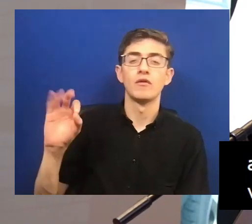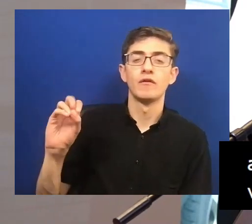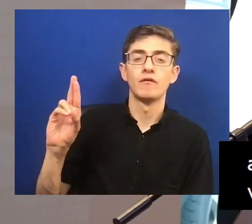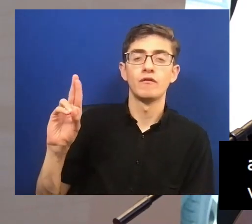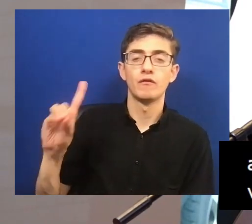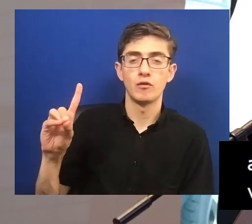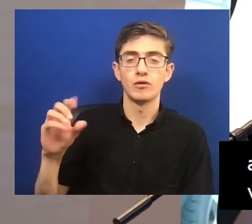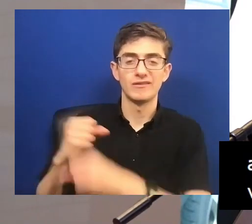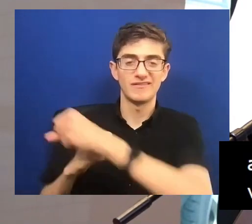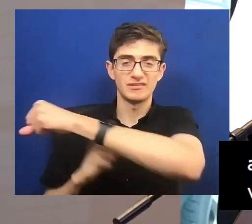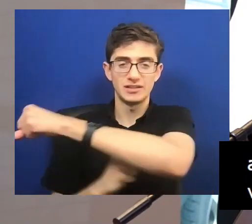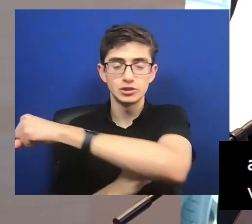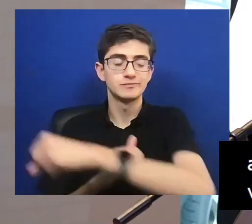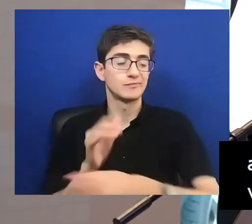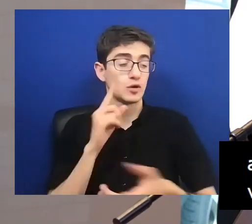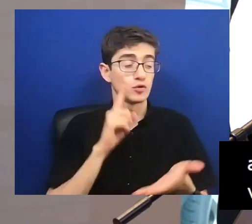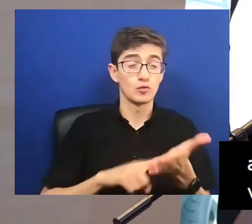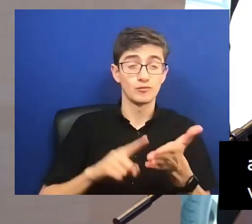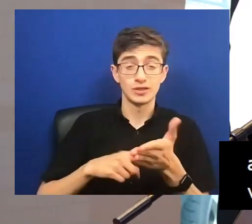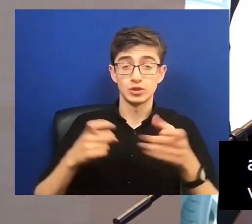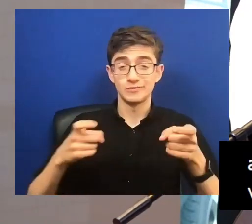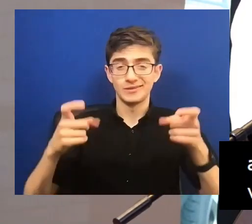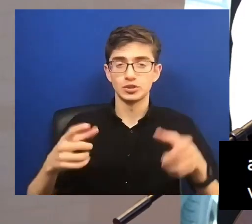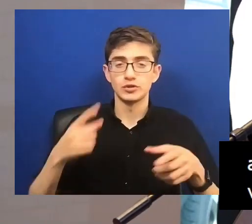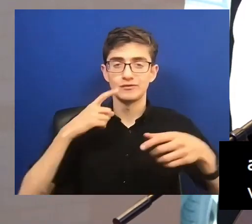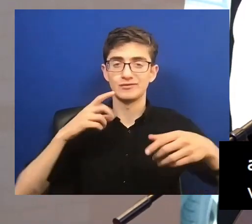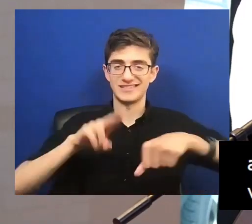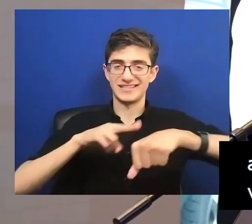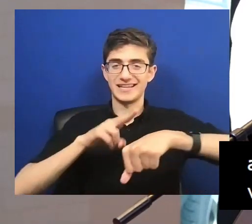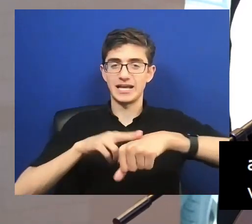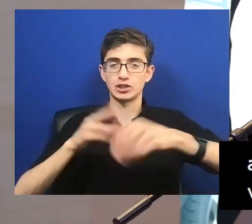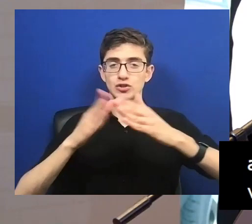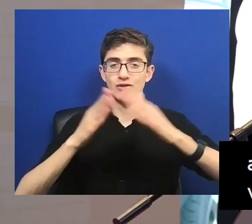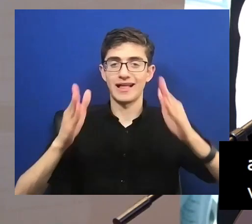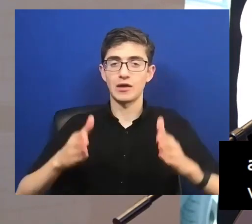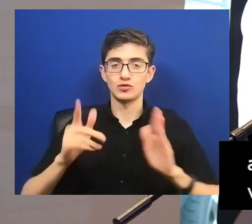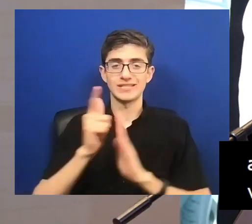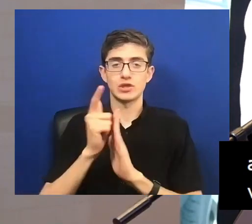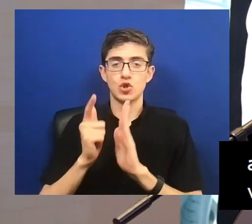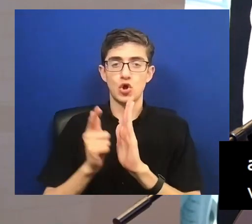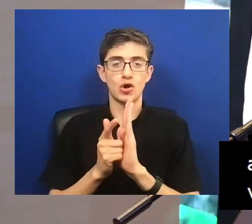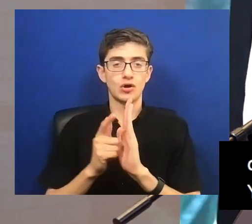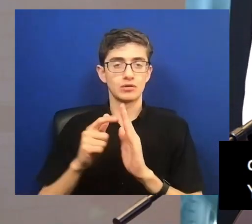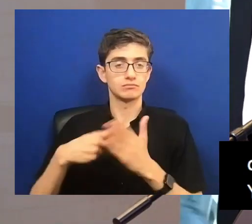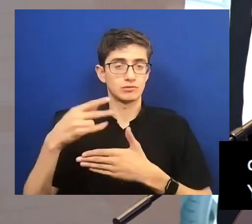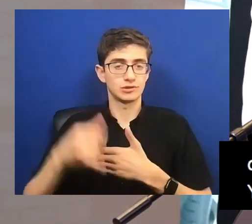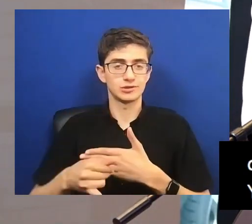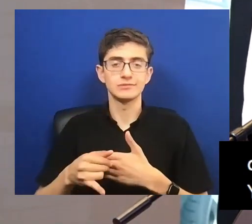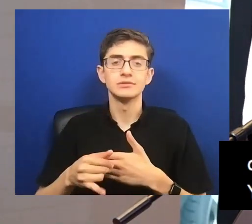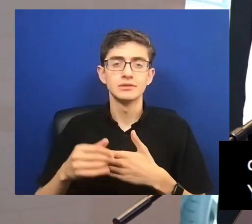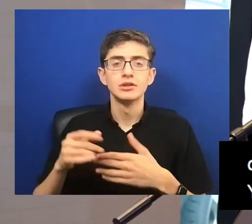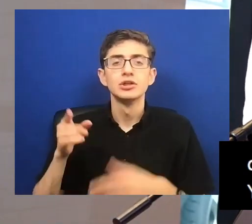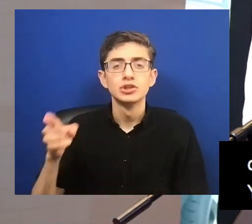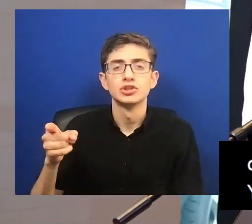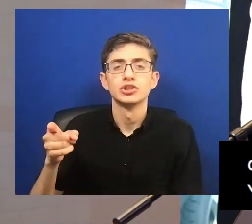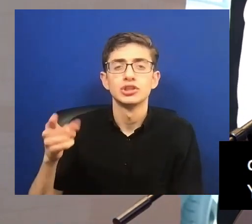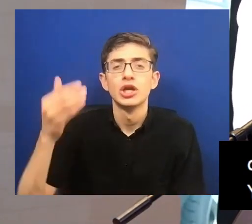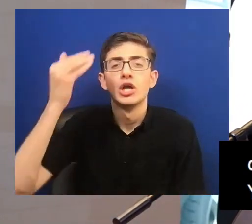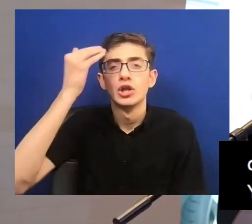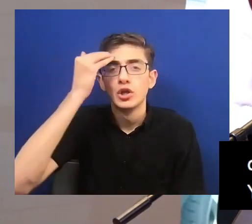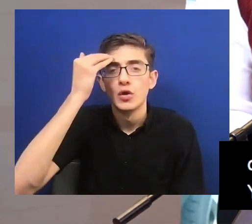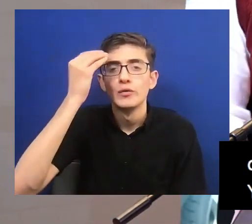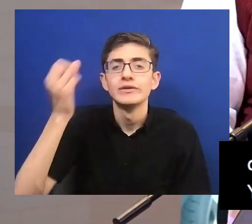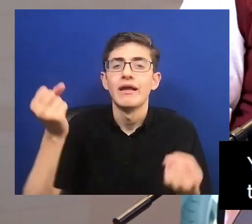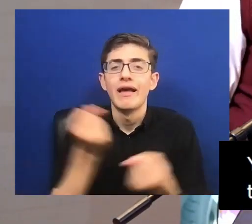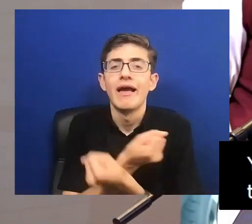research manager for the National Housing Law Project. She knows everything. Come on up. Thank